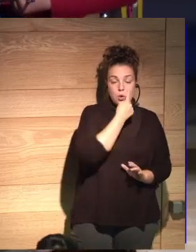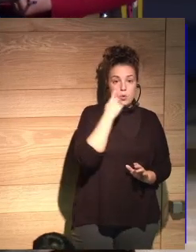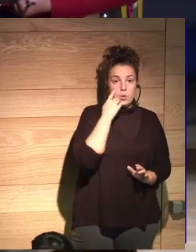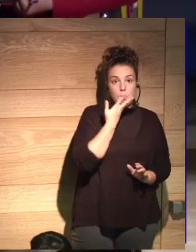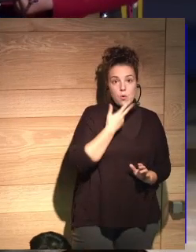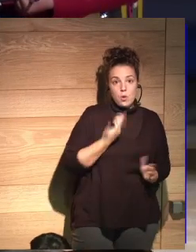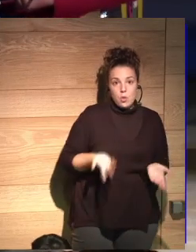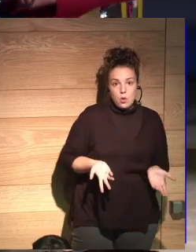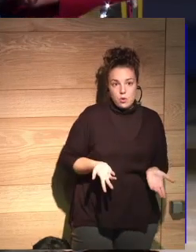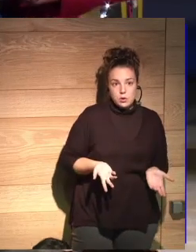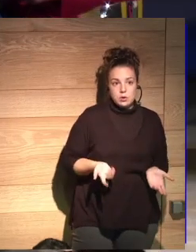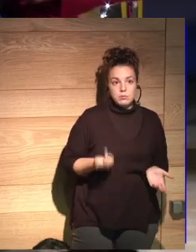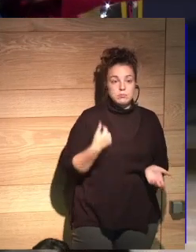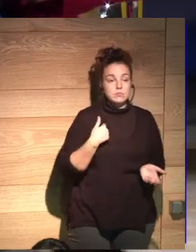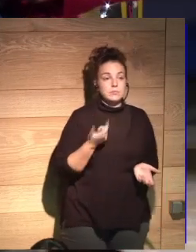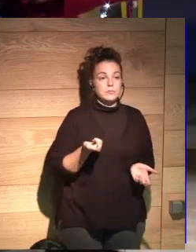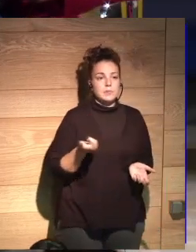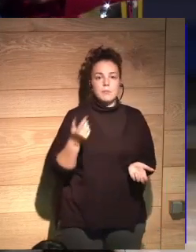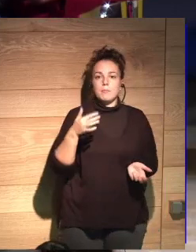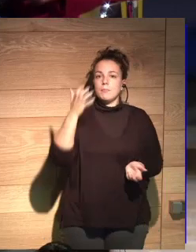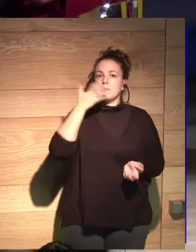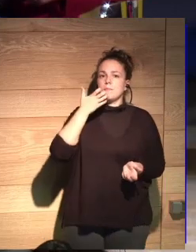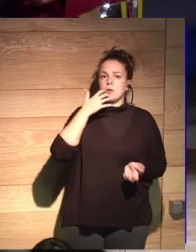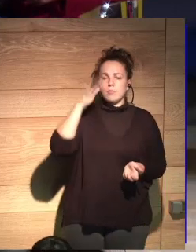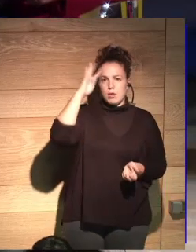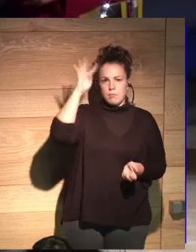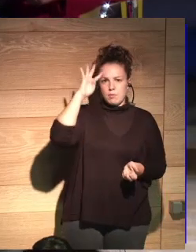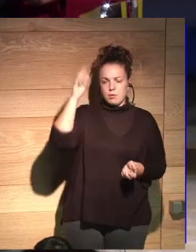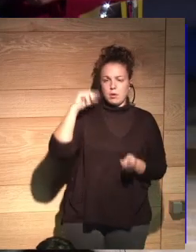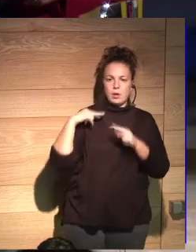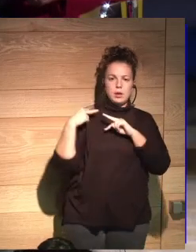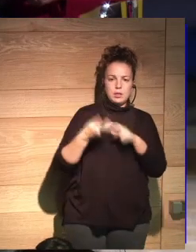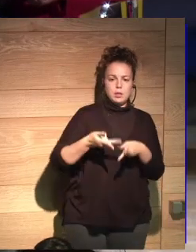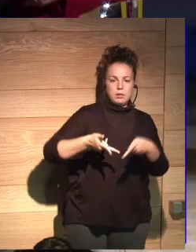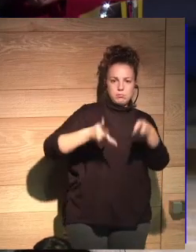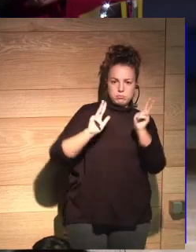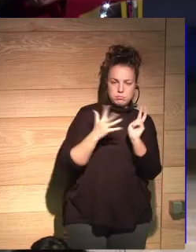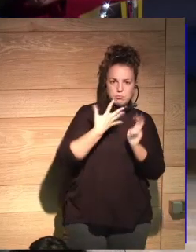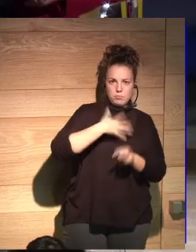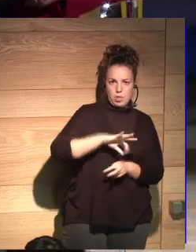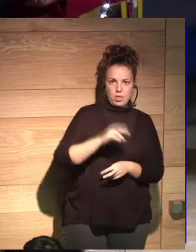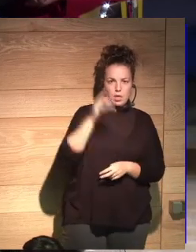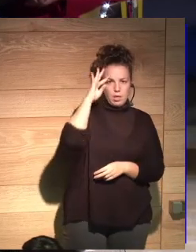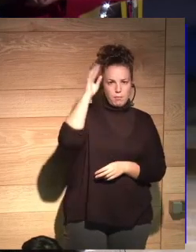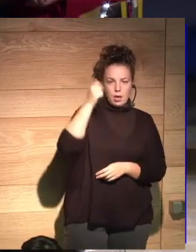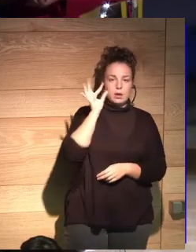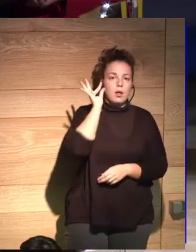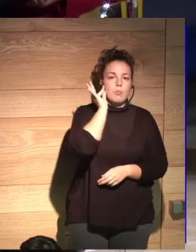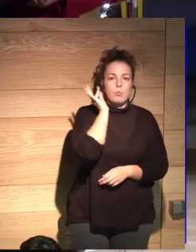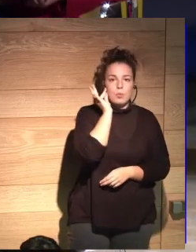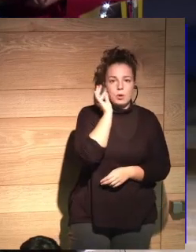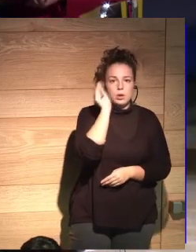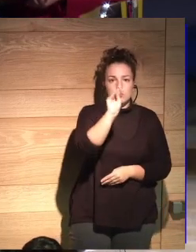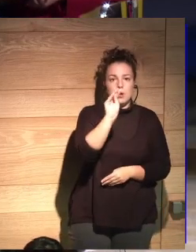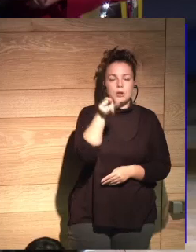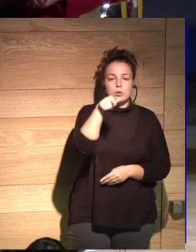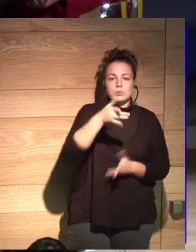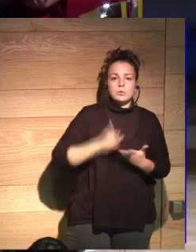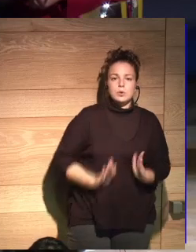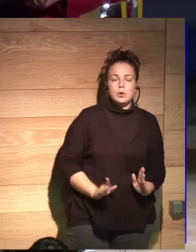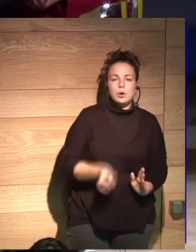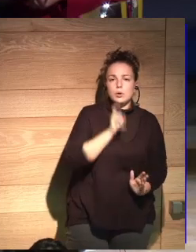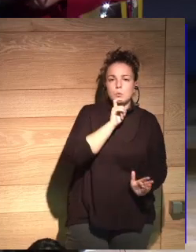color. Yeah, but if it's genetically possible and if we're going to allow it. But imagine it's genetically possible. Imagine that any woman in this room is